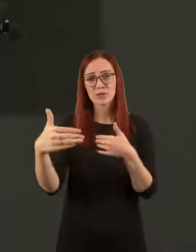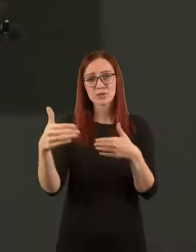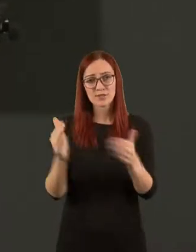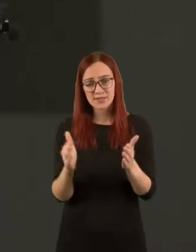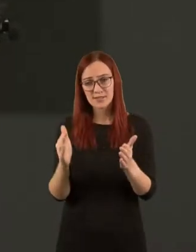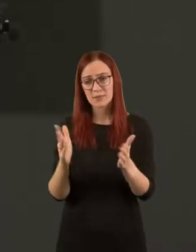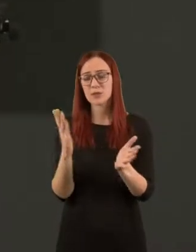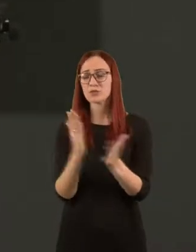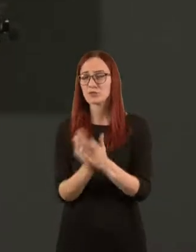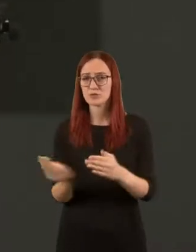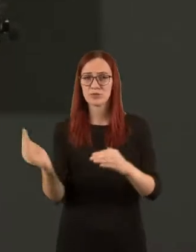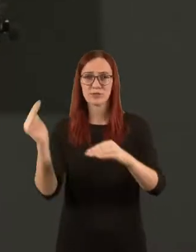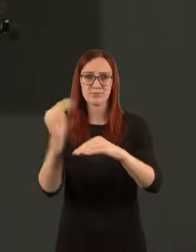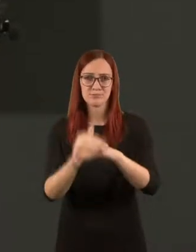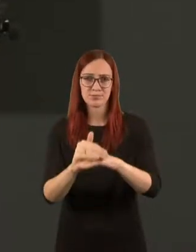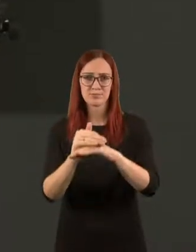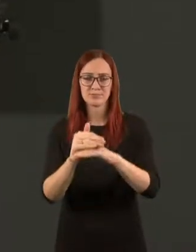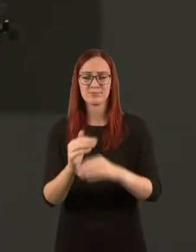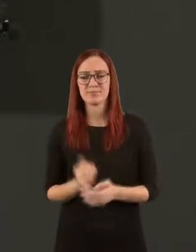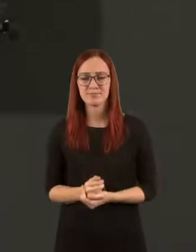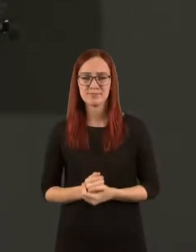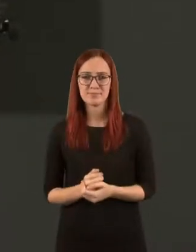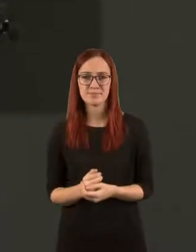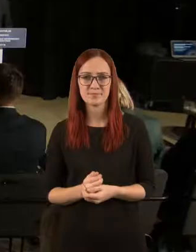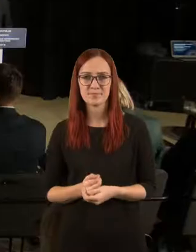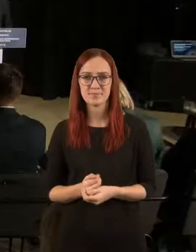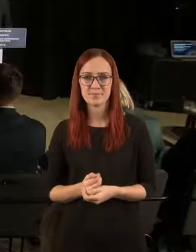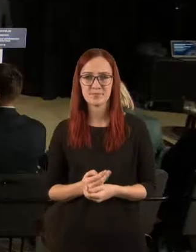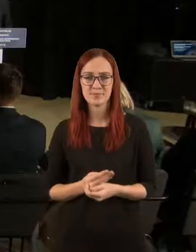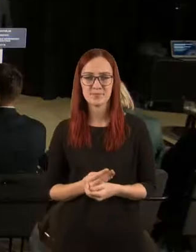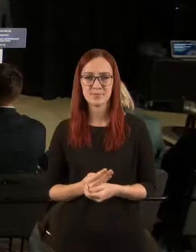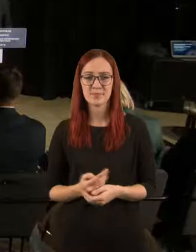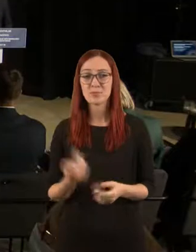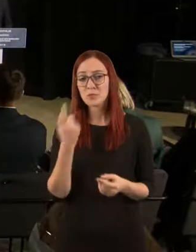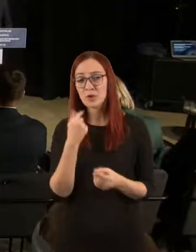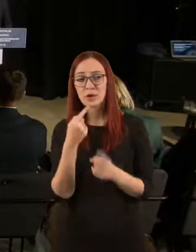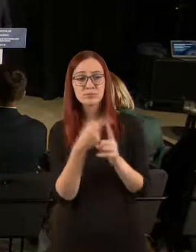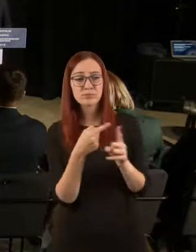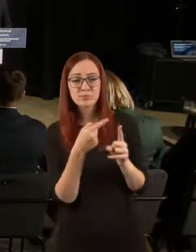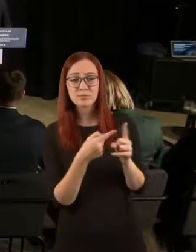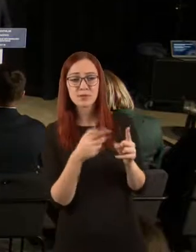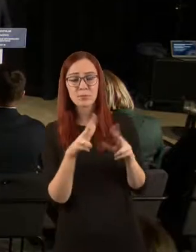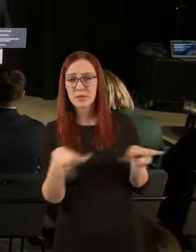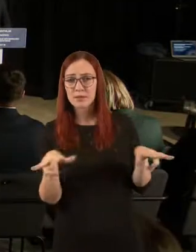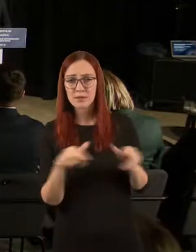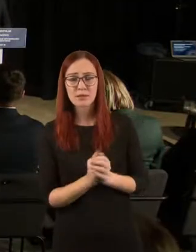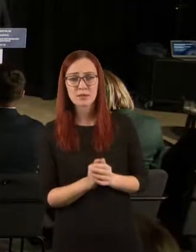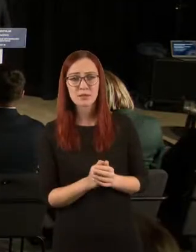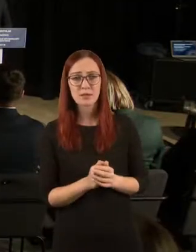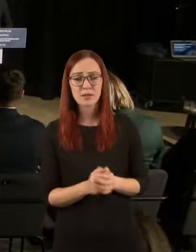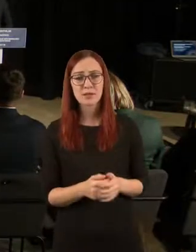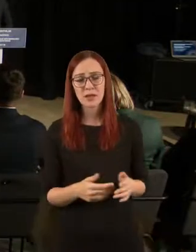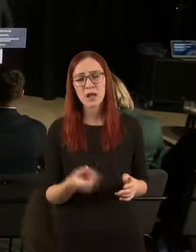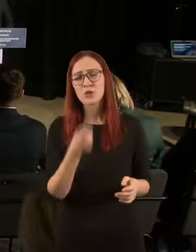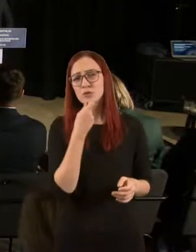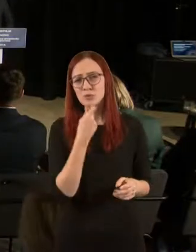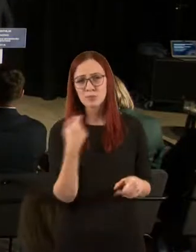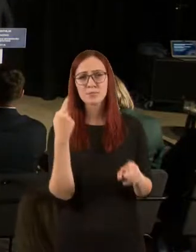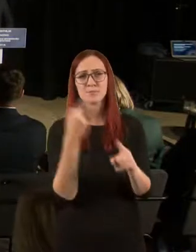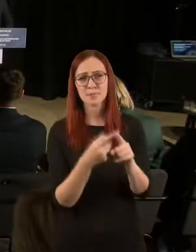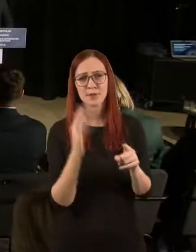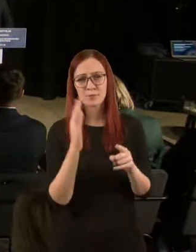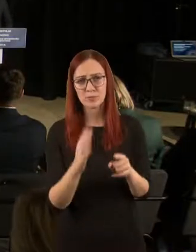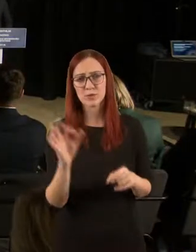forward. But we need to admit that our current system, in principle,